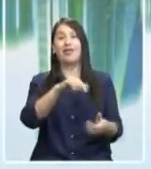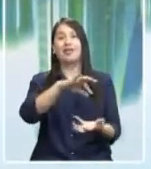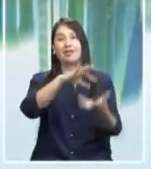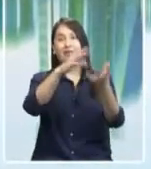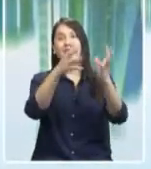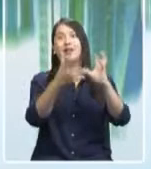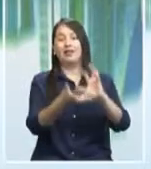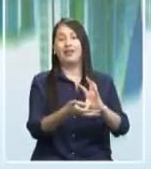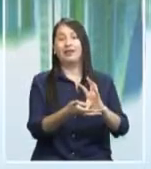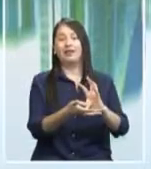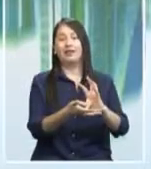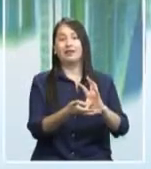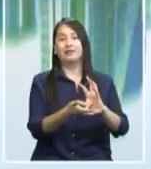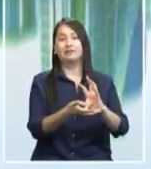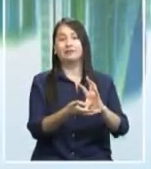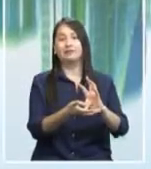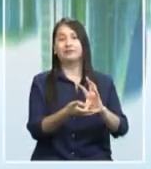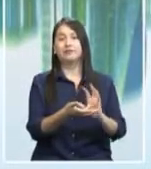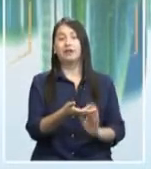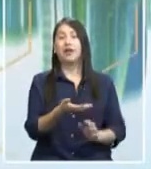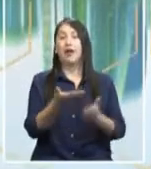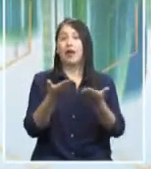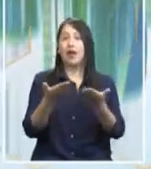a historical moment,